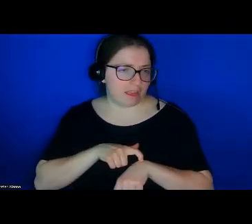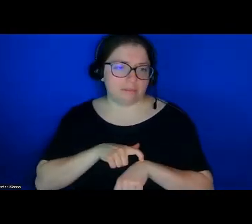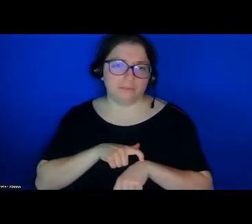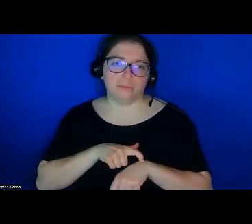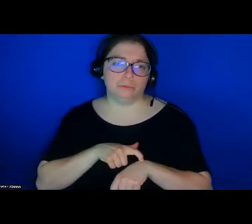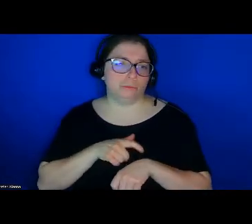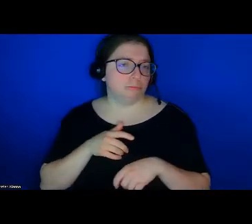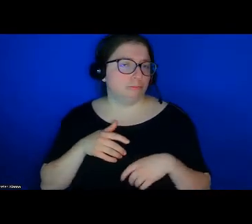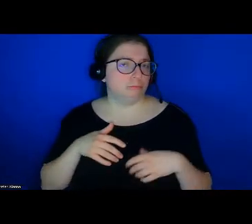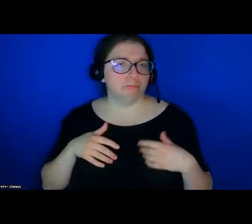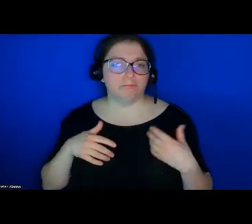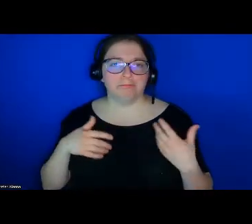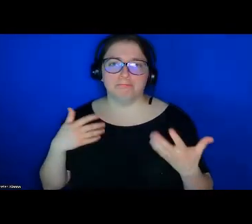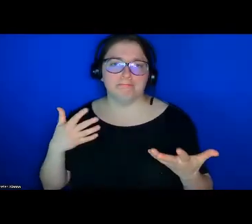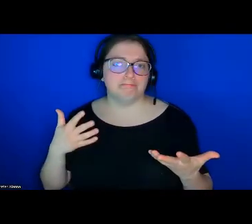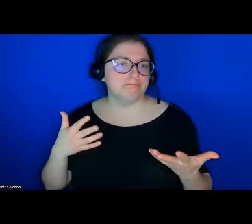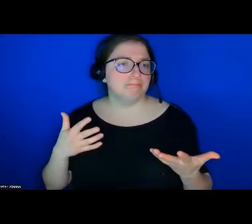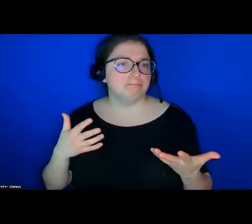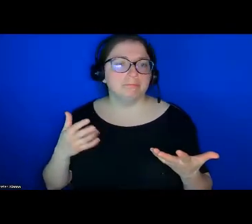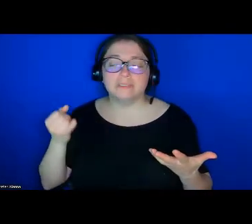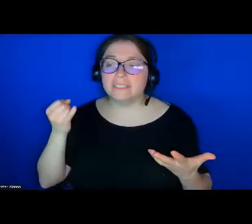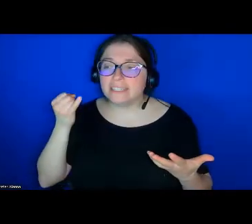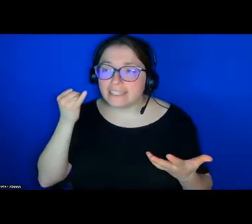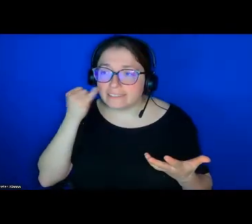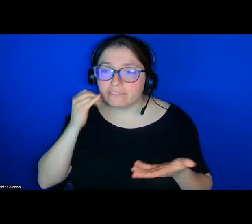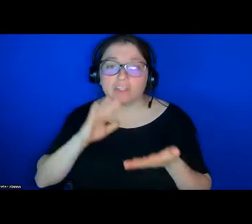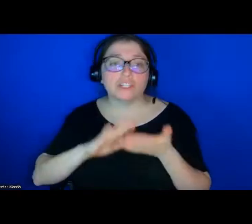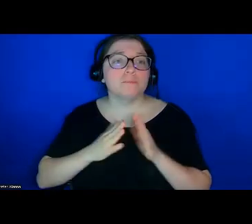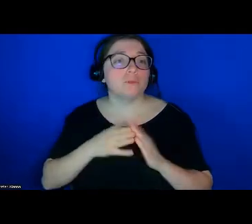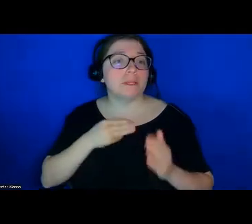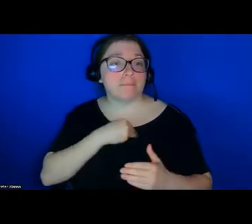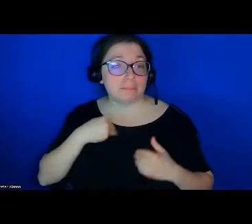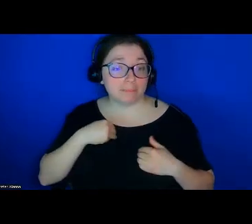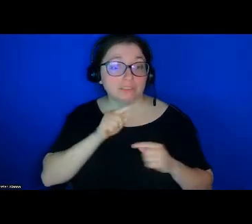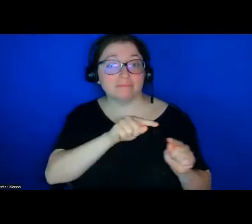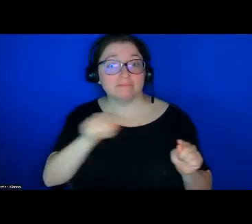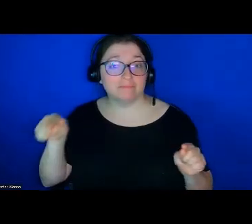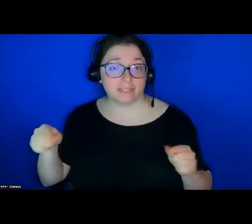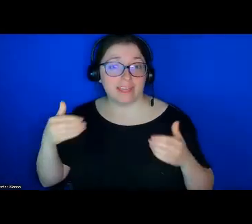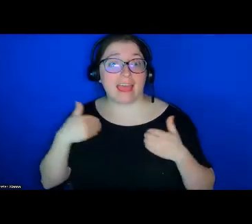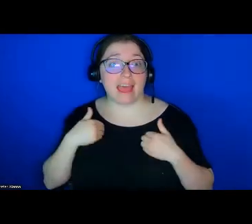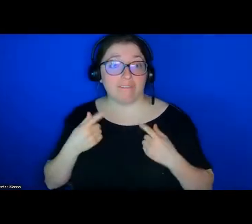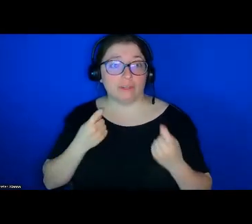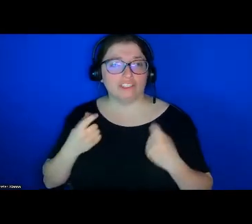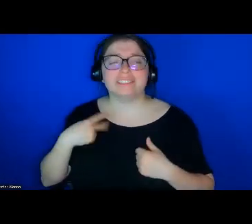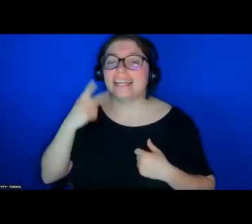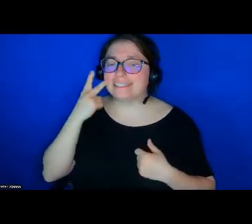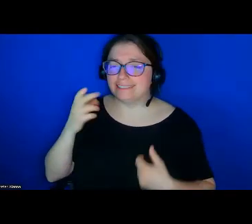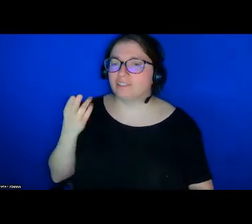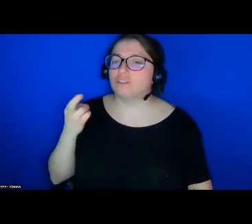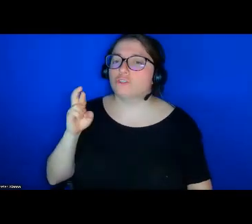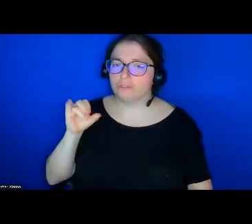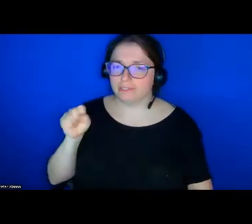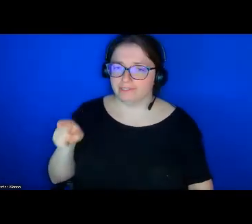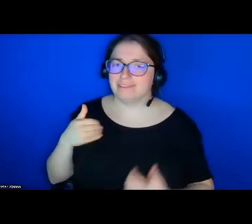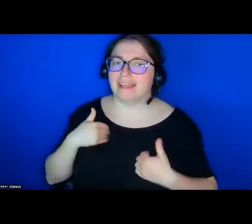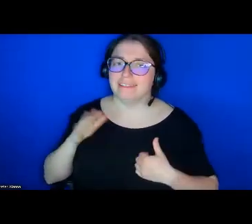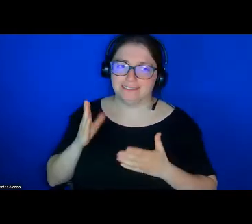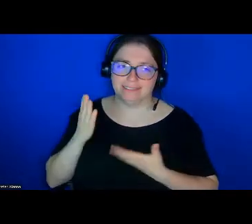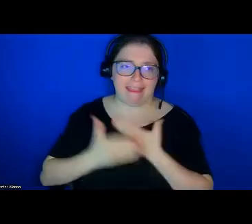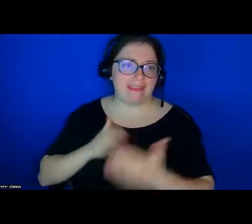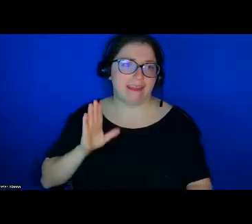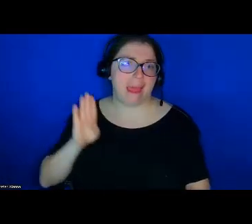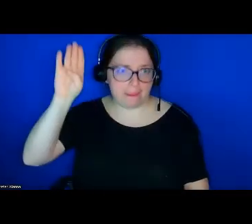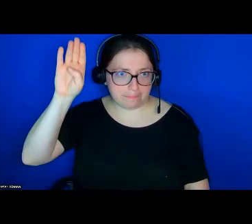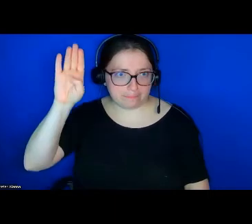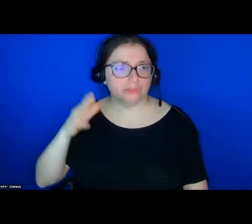know back committee members have questions I see Chris you have your hand up so I would certainly encourage you to ask questions